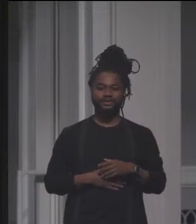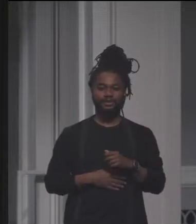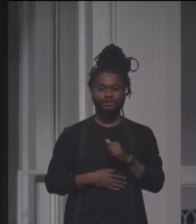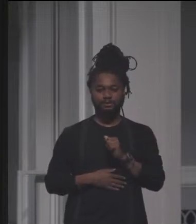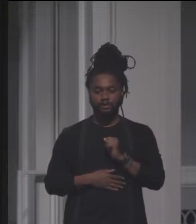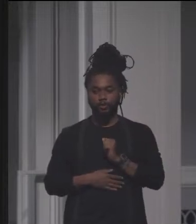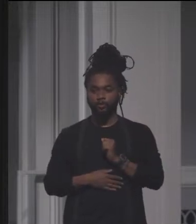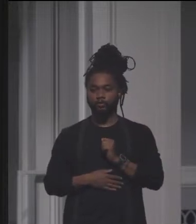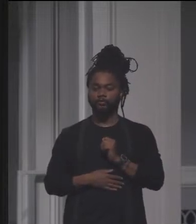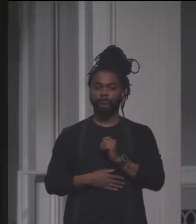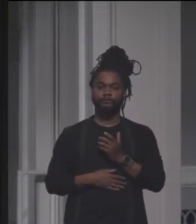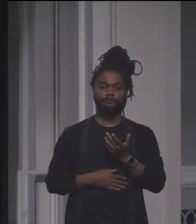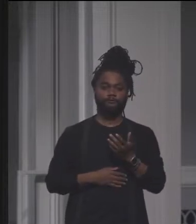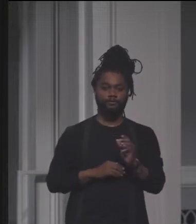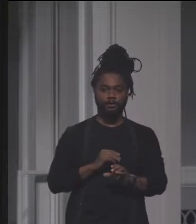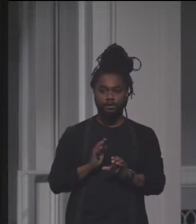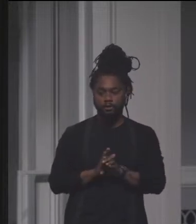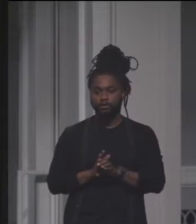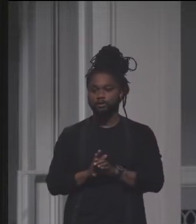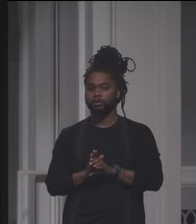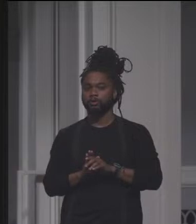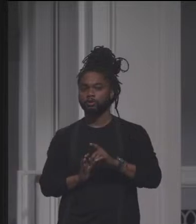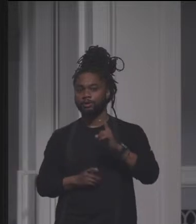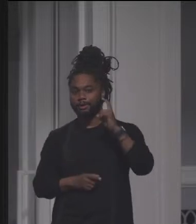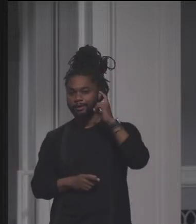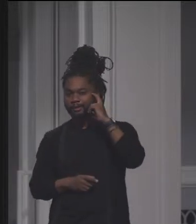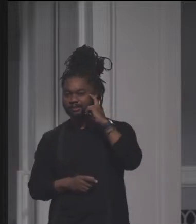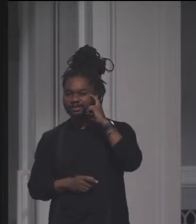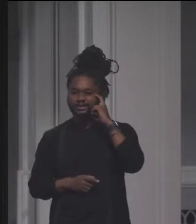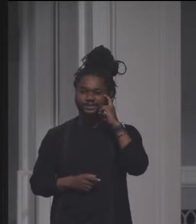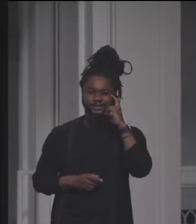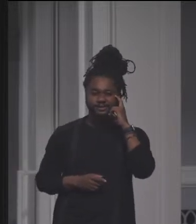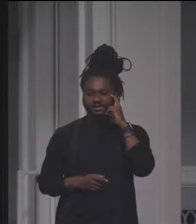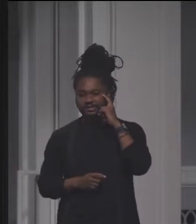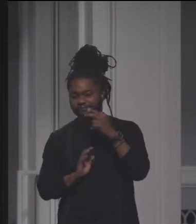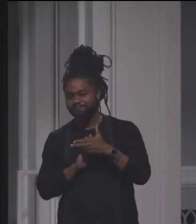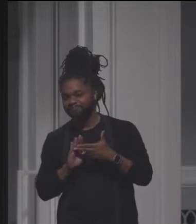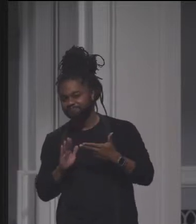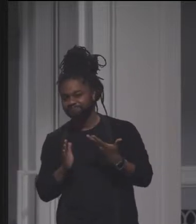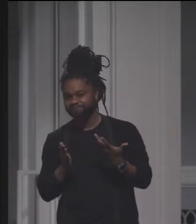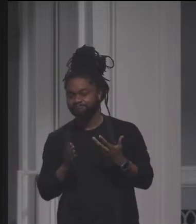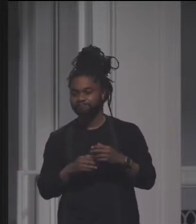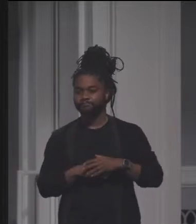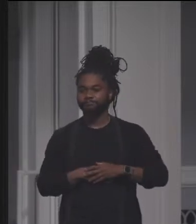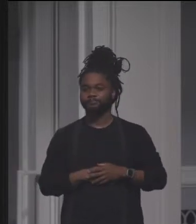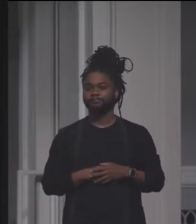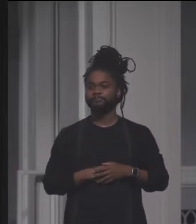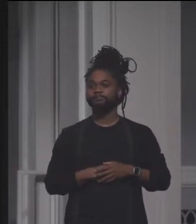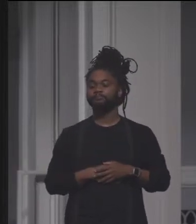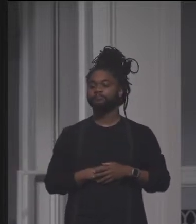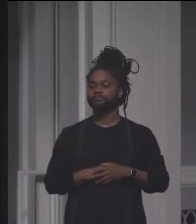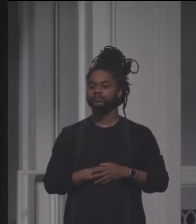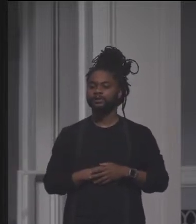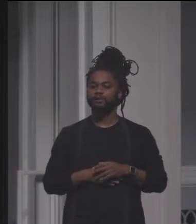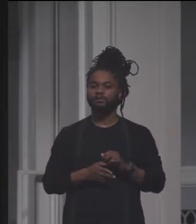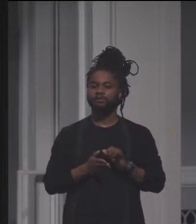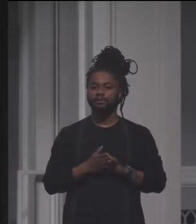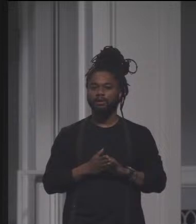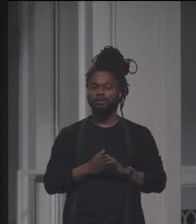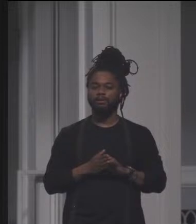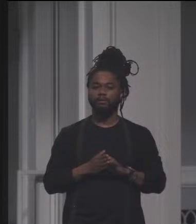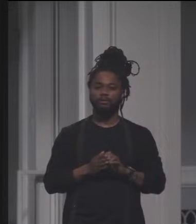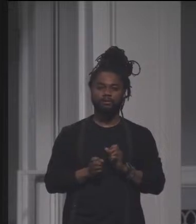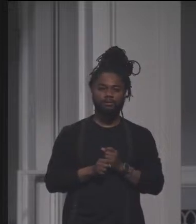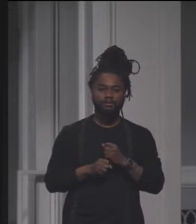self, the character, the consciousness, if you like, is made in